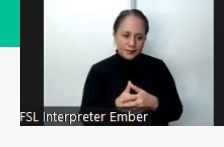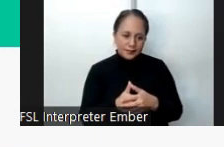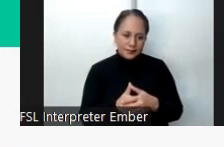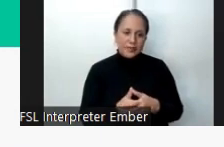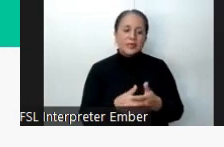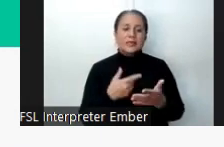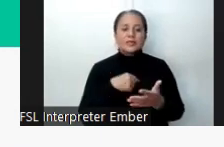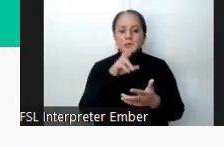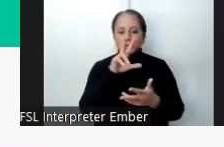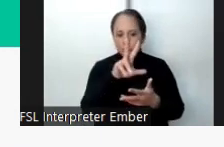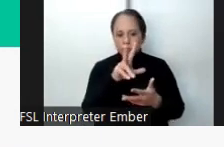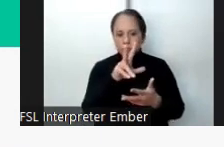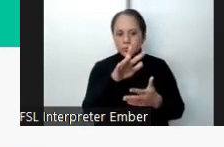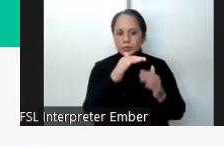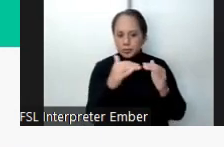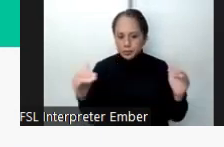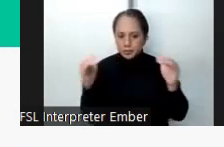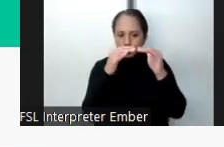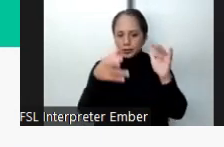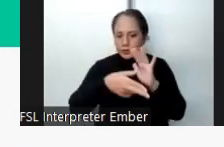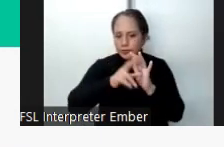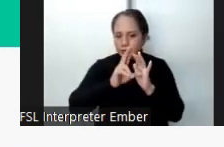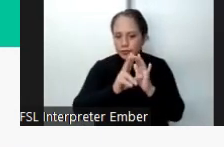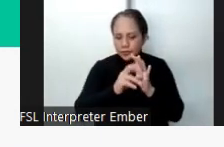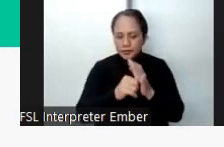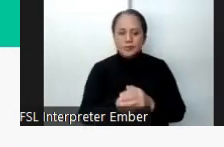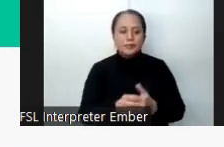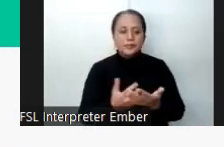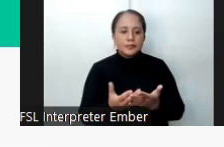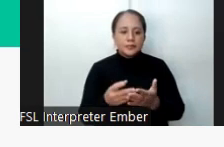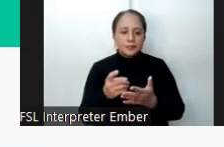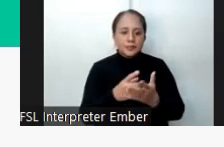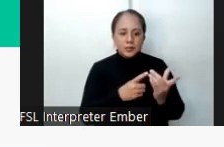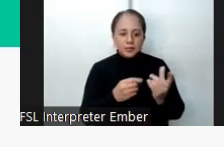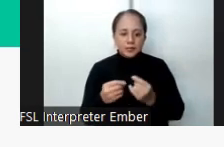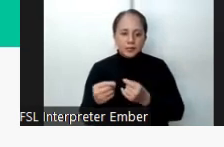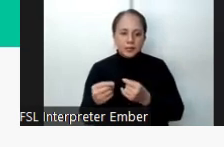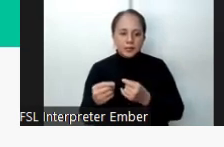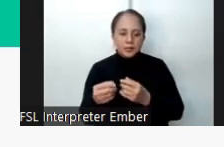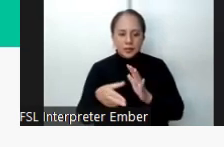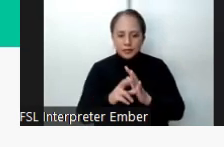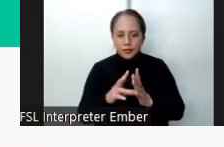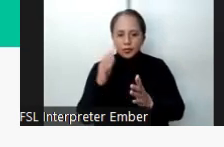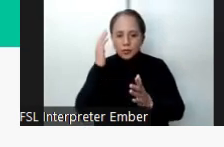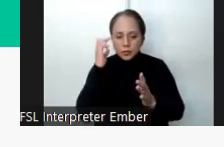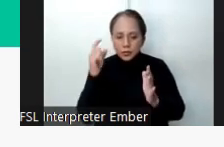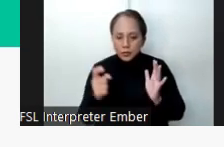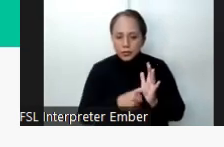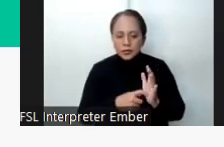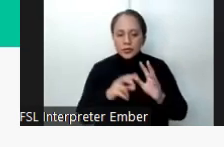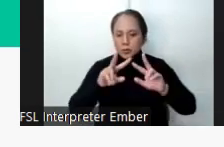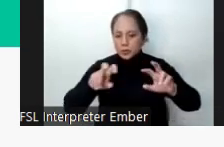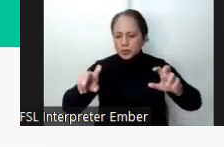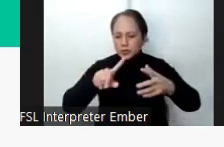there were 3 phases in reviewing the articles. In designing the review, we determined the research